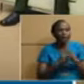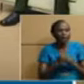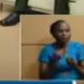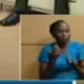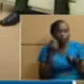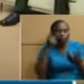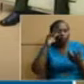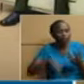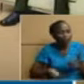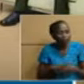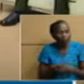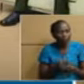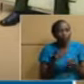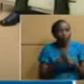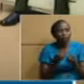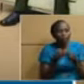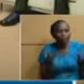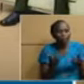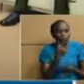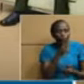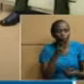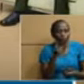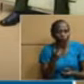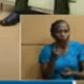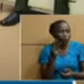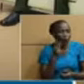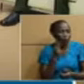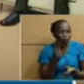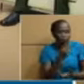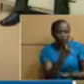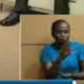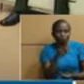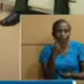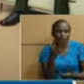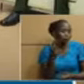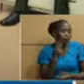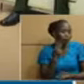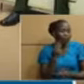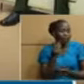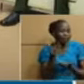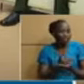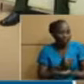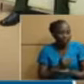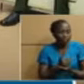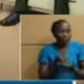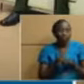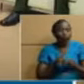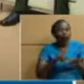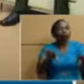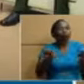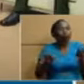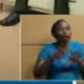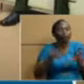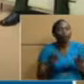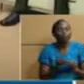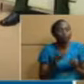two is at a figure of 2.2 million, 2.2 or 2.5 million savers spread across. You're